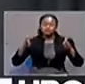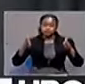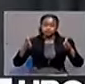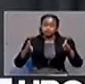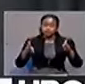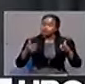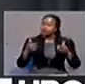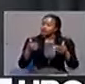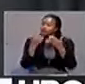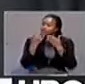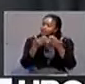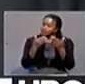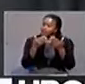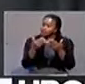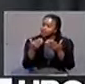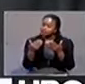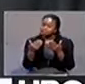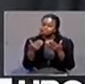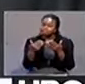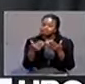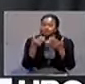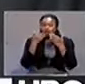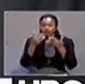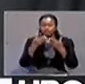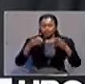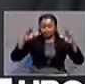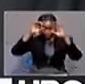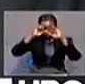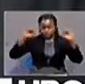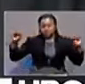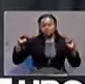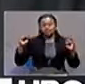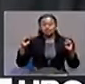I want to thank His Excellency the President